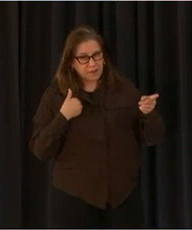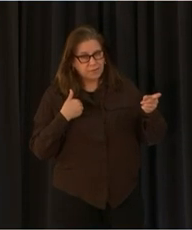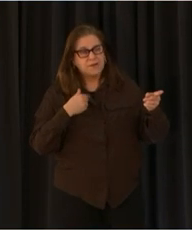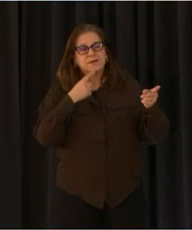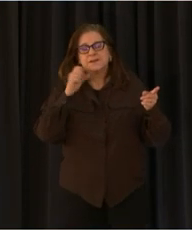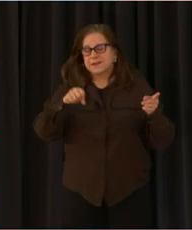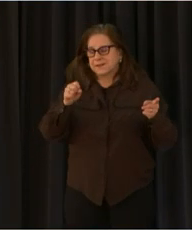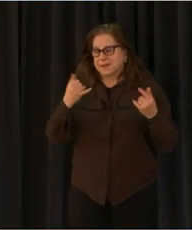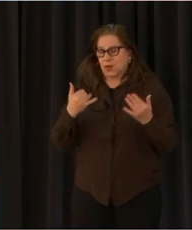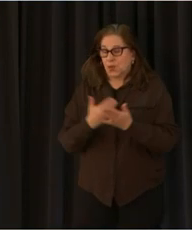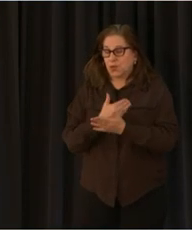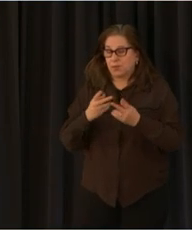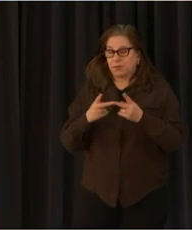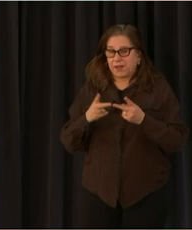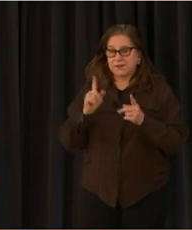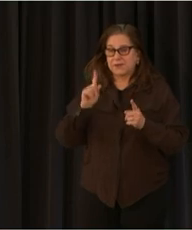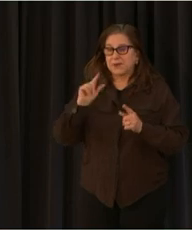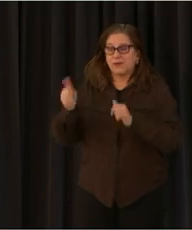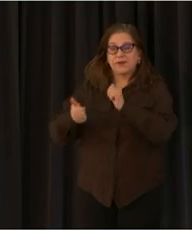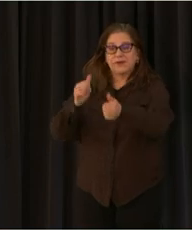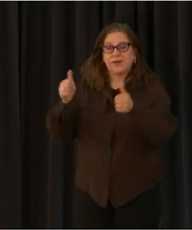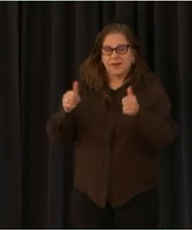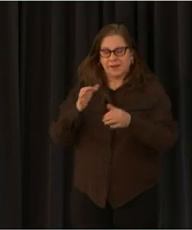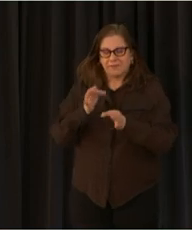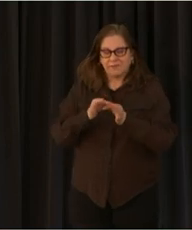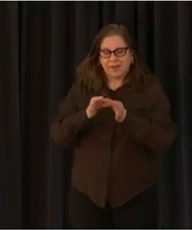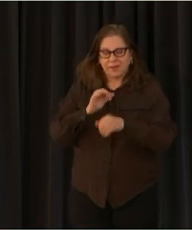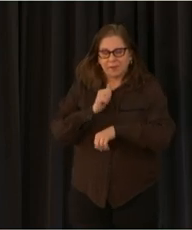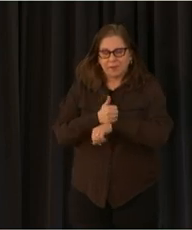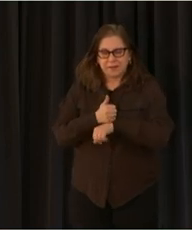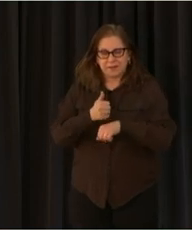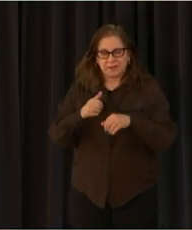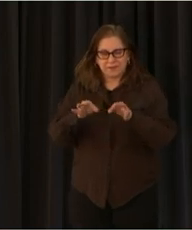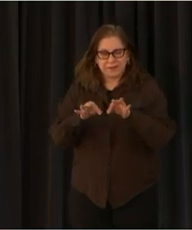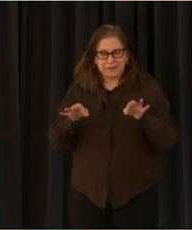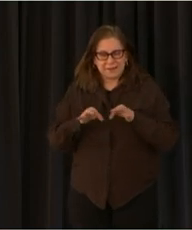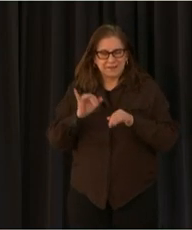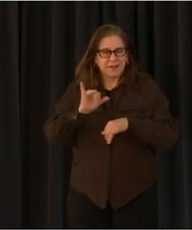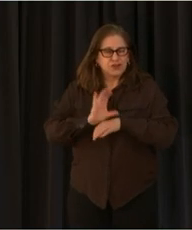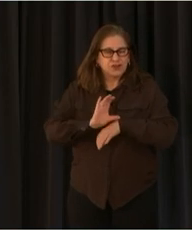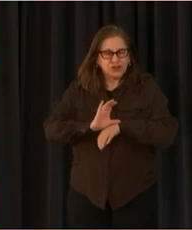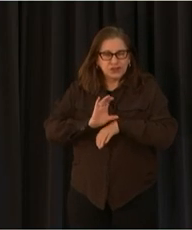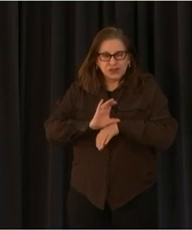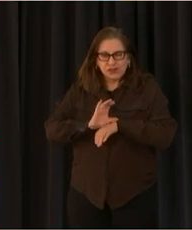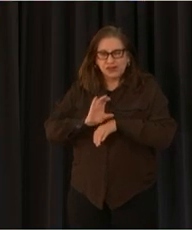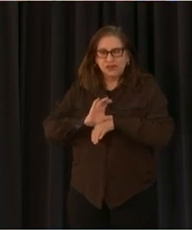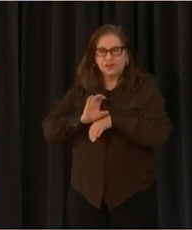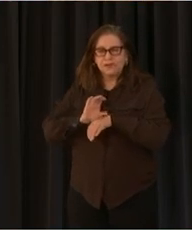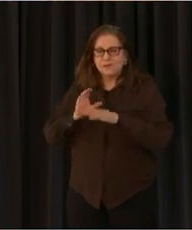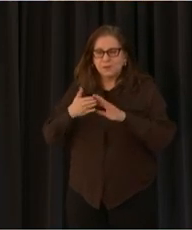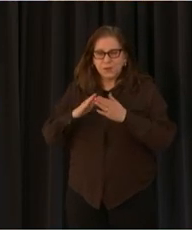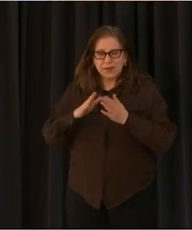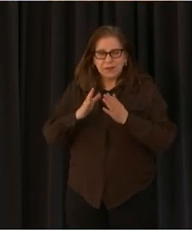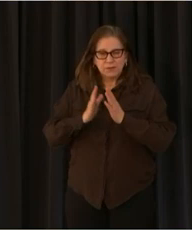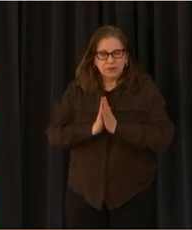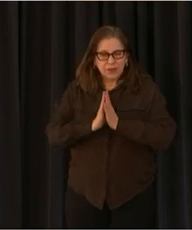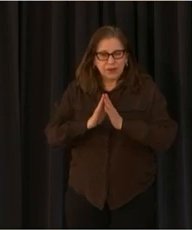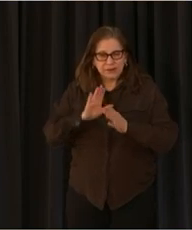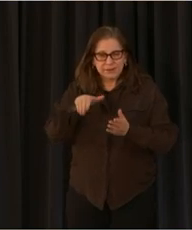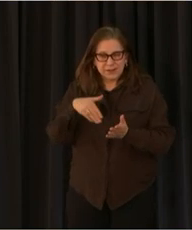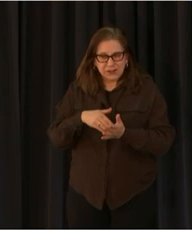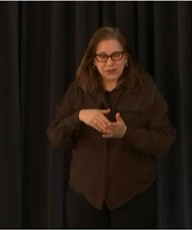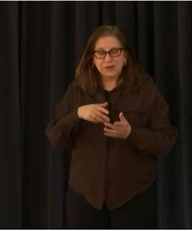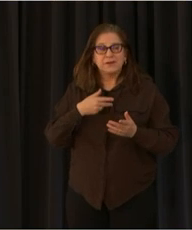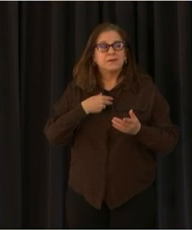faith-based communities in the district to partner with the city in distributing